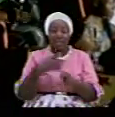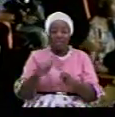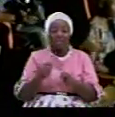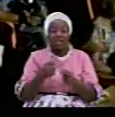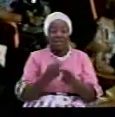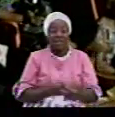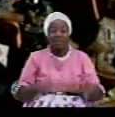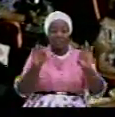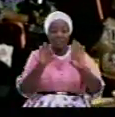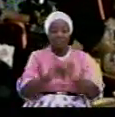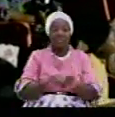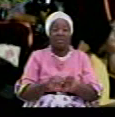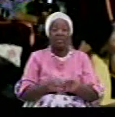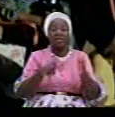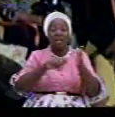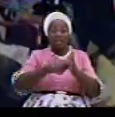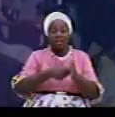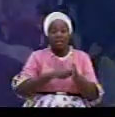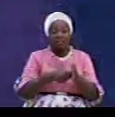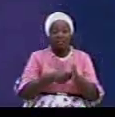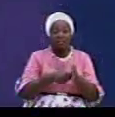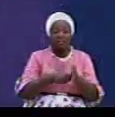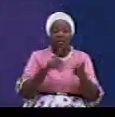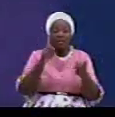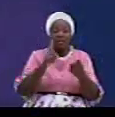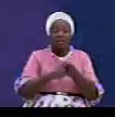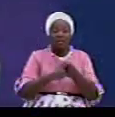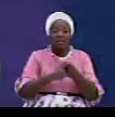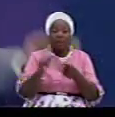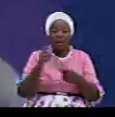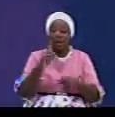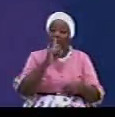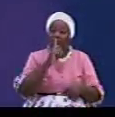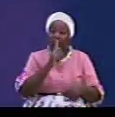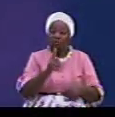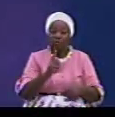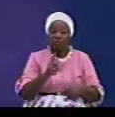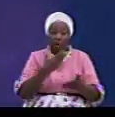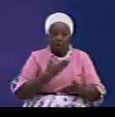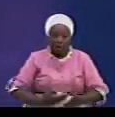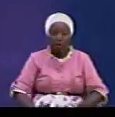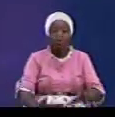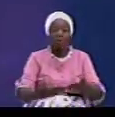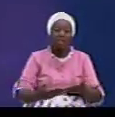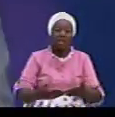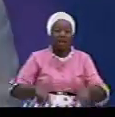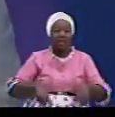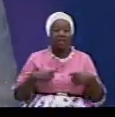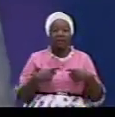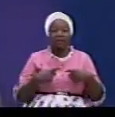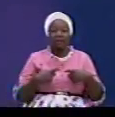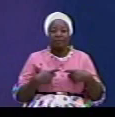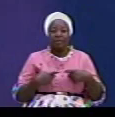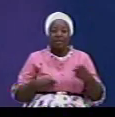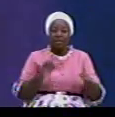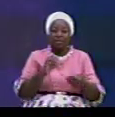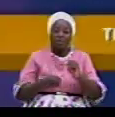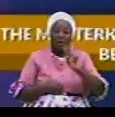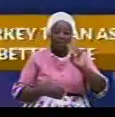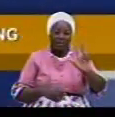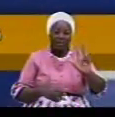key to an assured, begotten life. Number three is the master key.